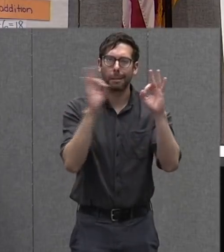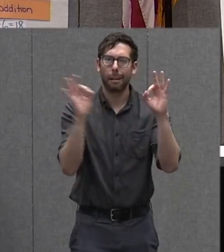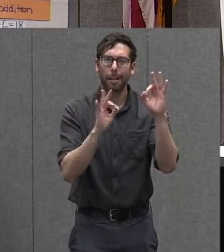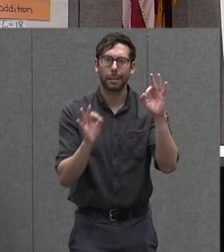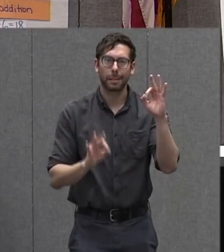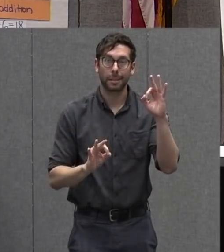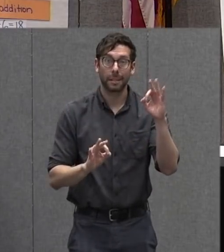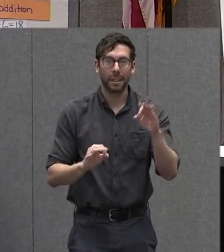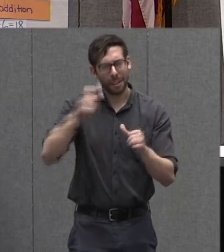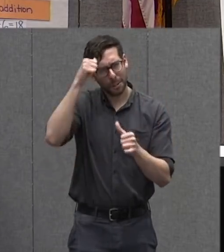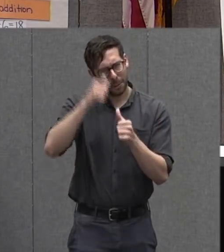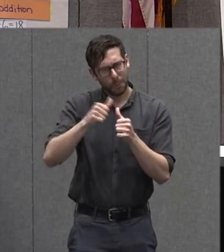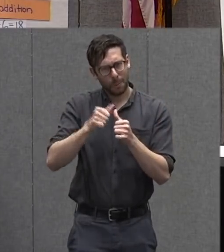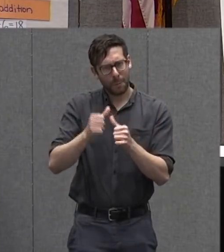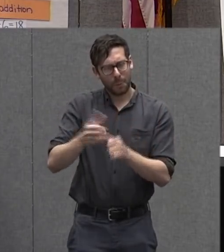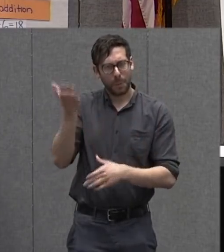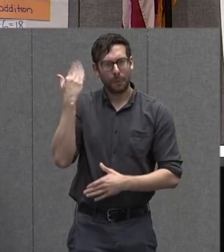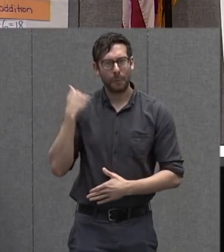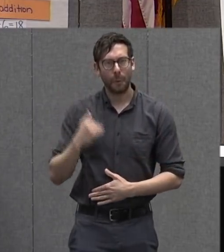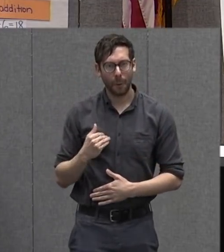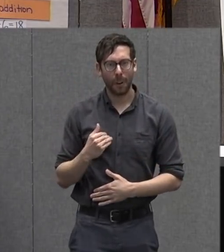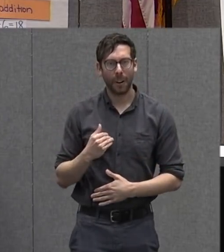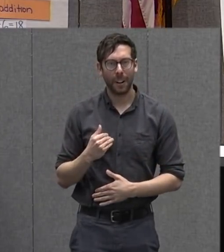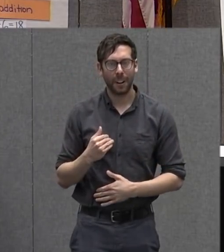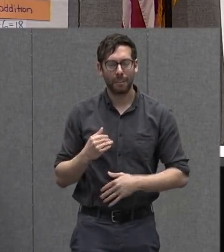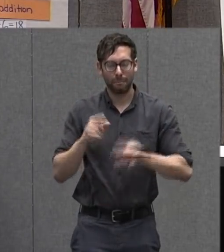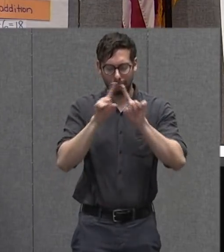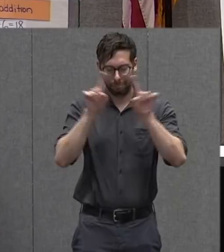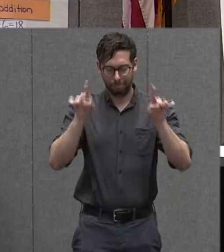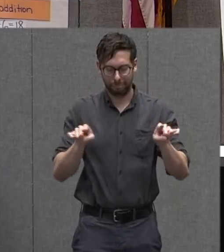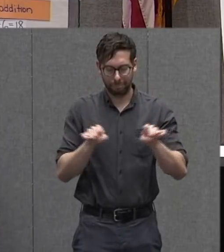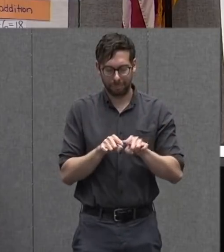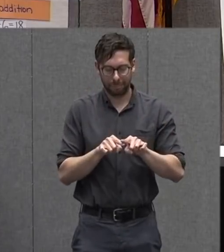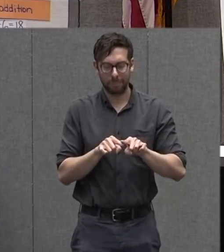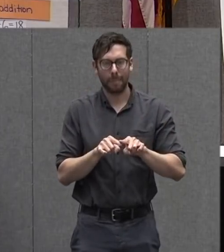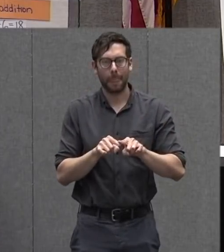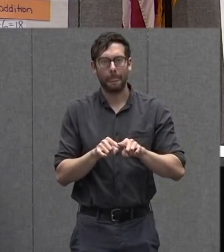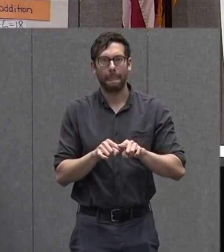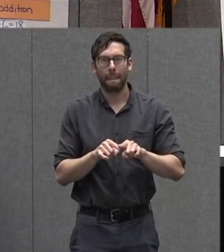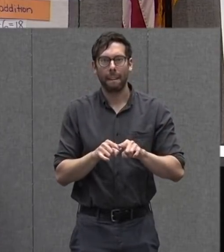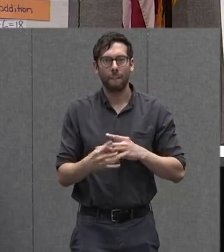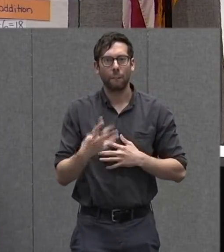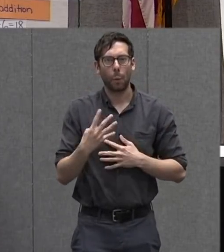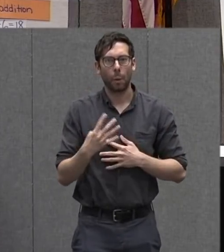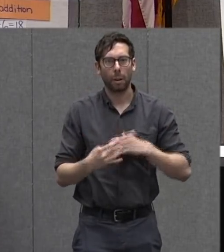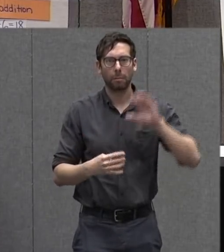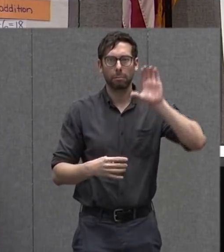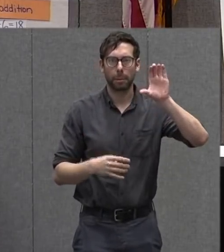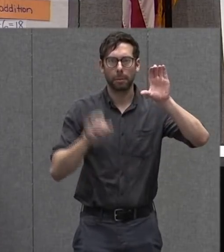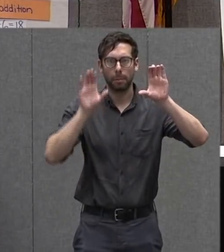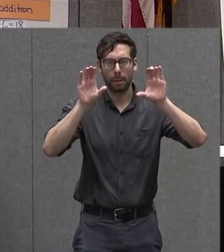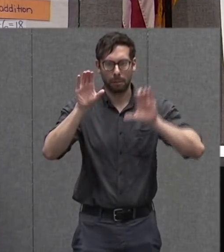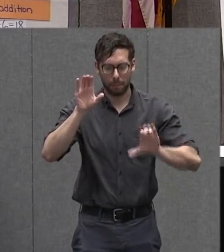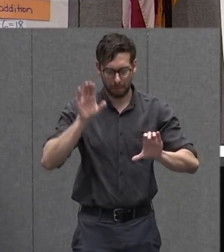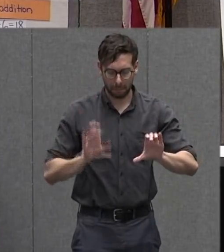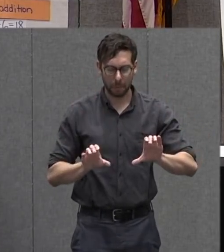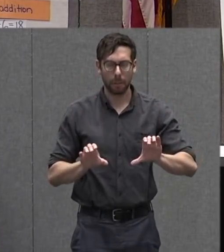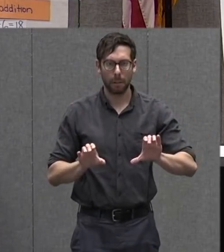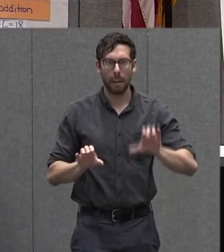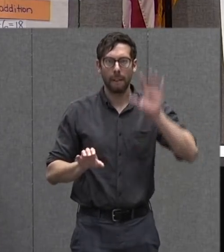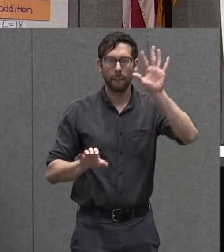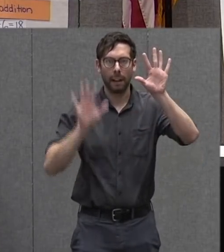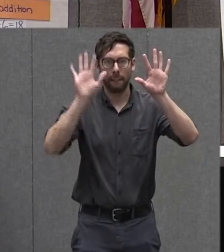of 4 sets of 5 dots? Do you remember how many there were in those 4 sets of 5? There were 20,